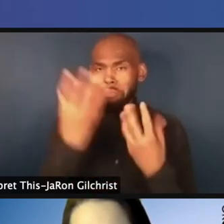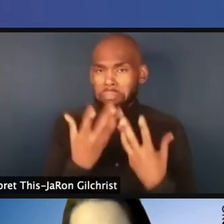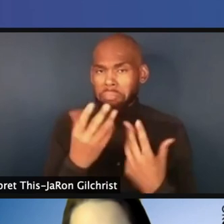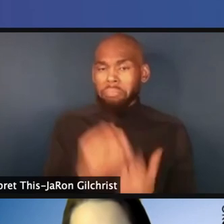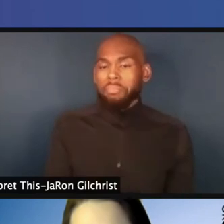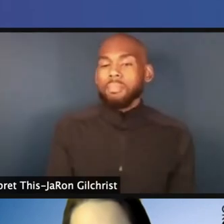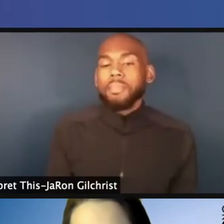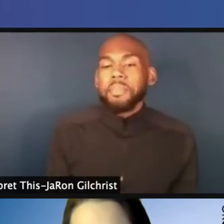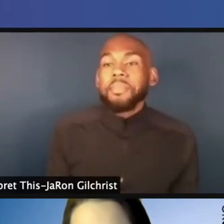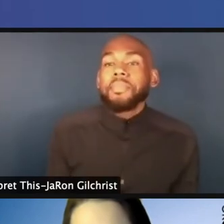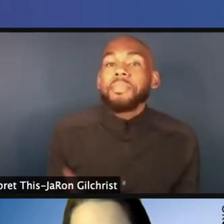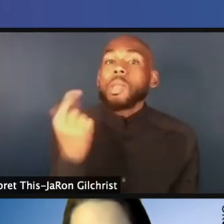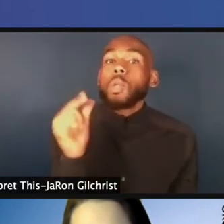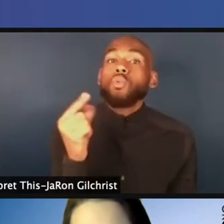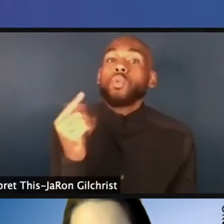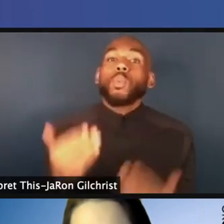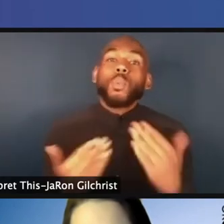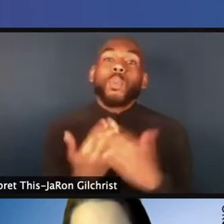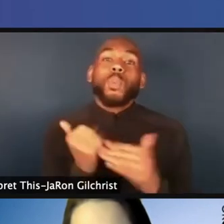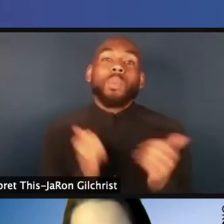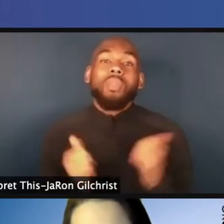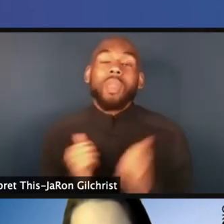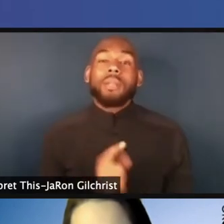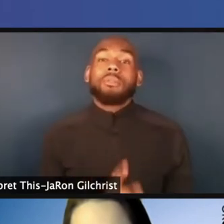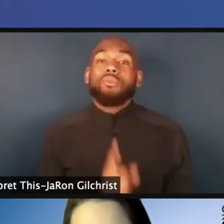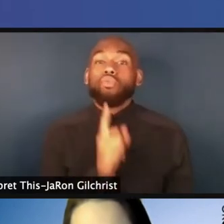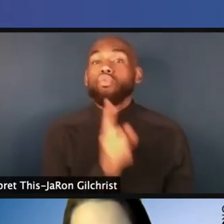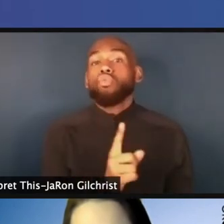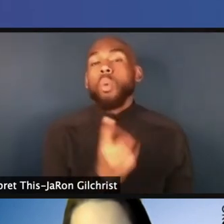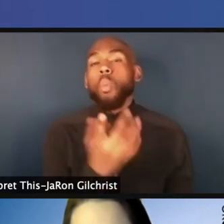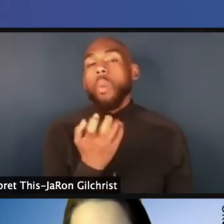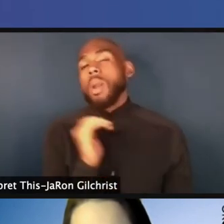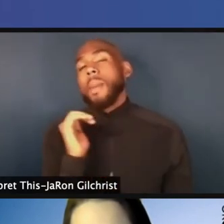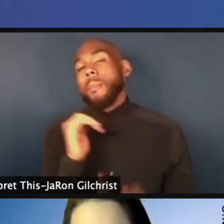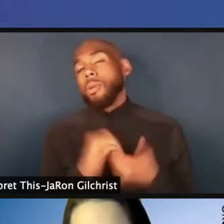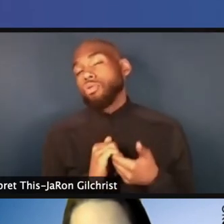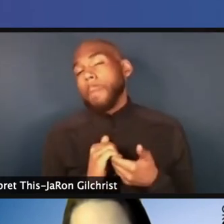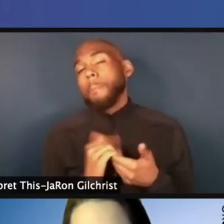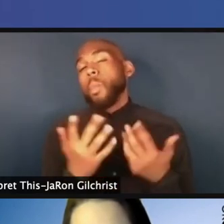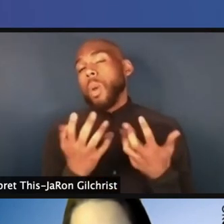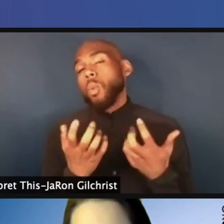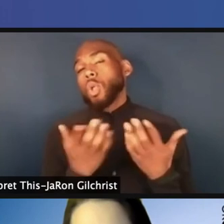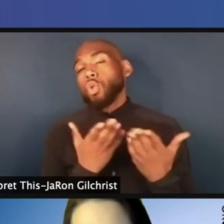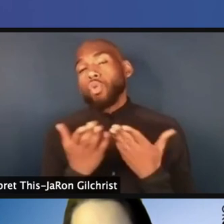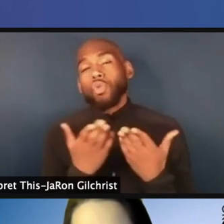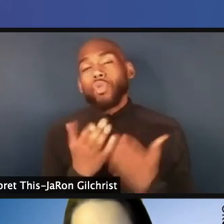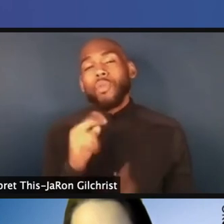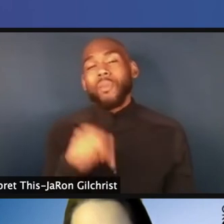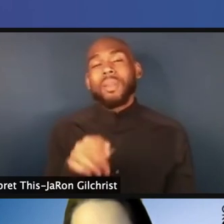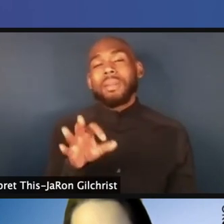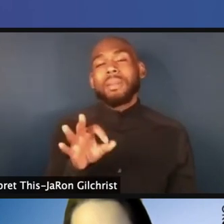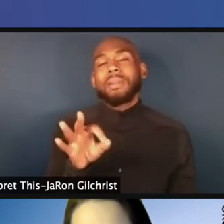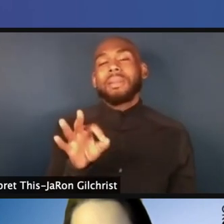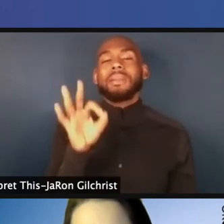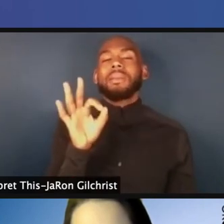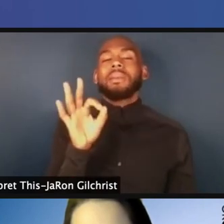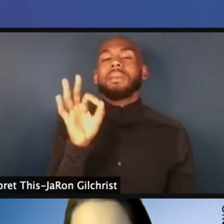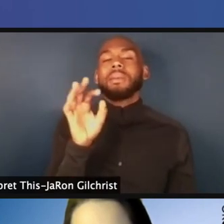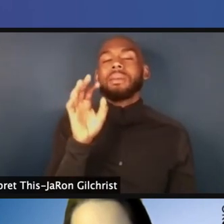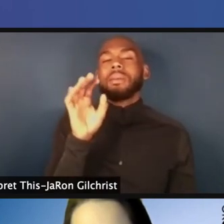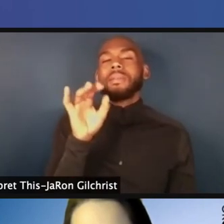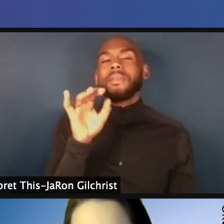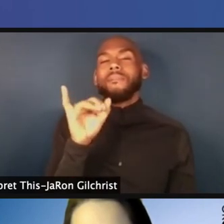Green New Theater is a real, we want to be in partnership. We want it to serve the field. I mean, also a lot of things